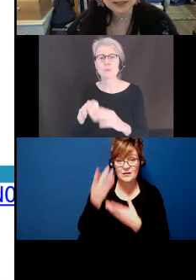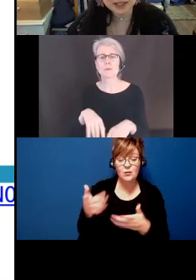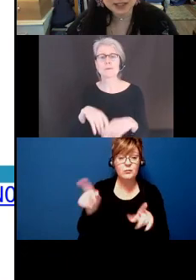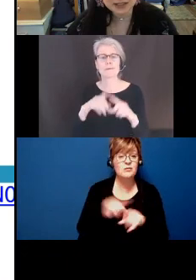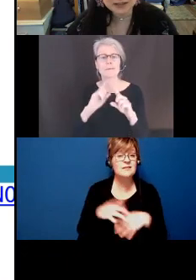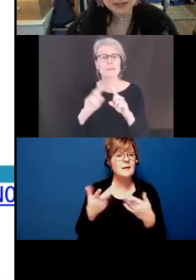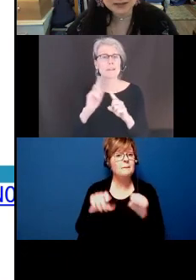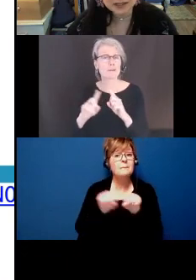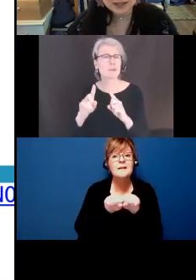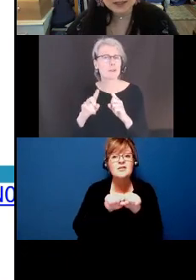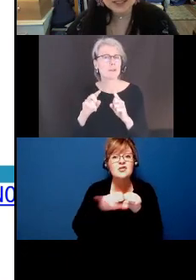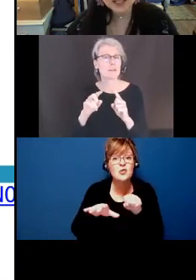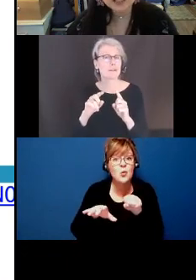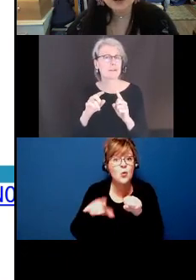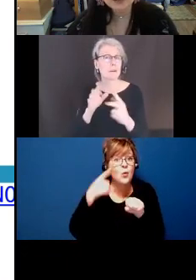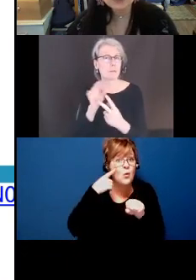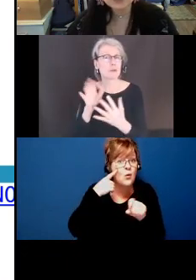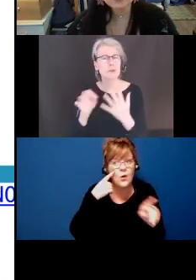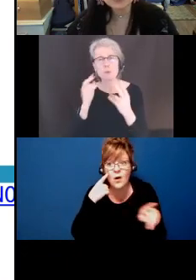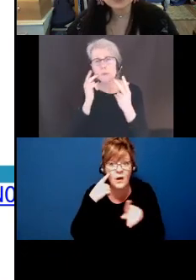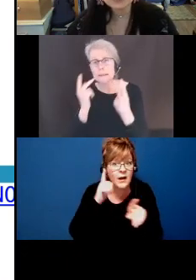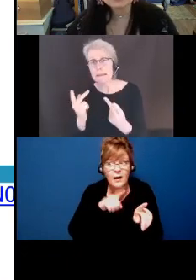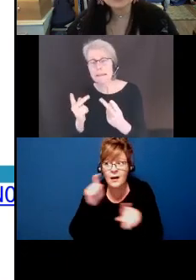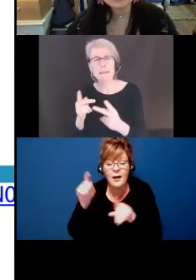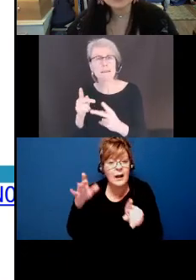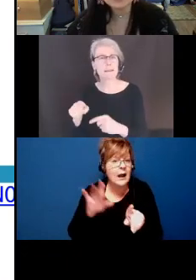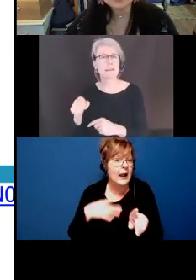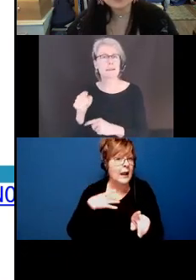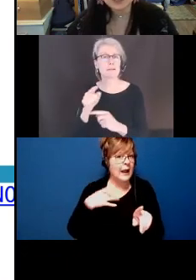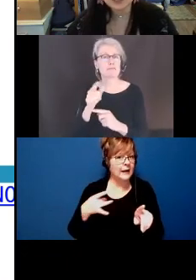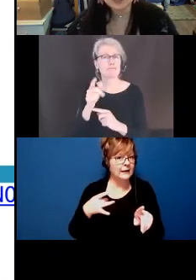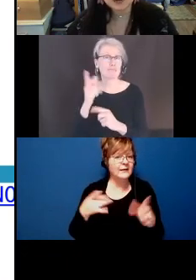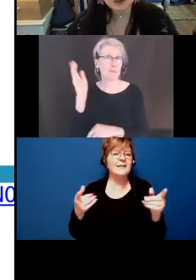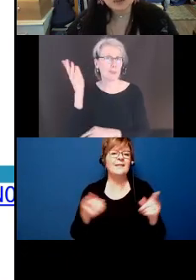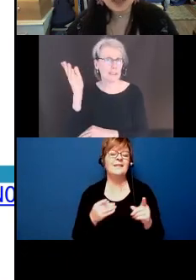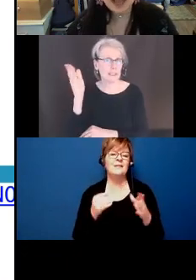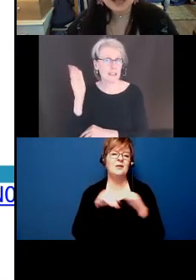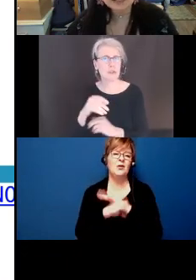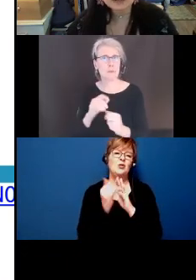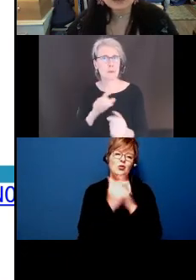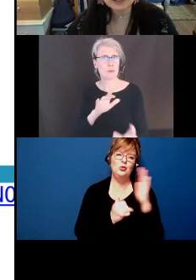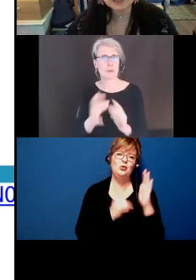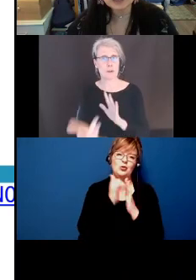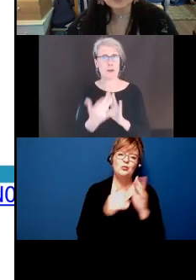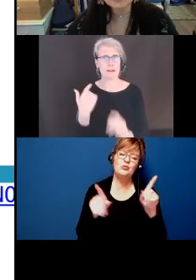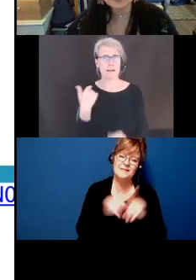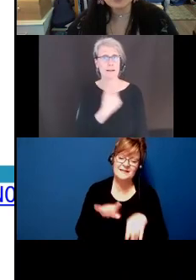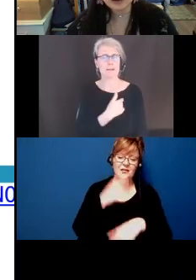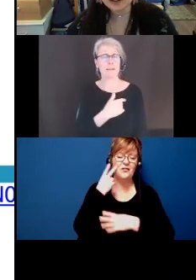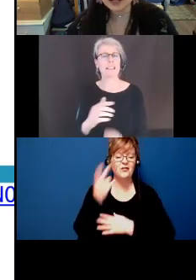these presentations. To get in contact with us, please email us at